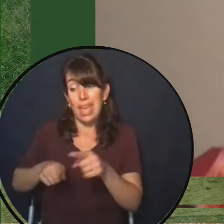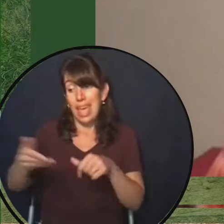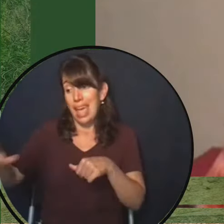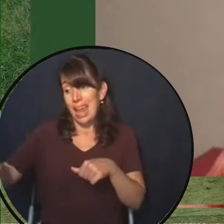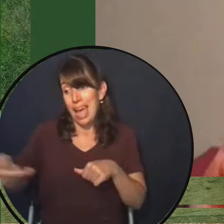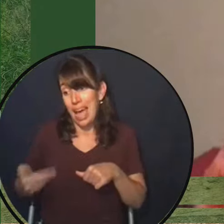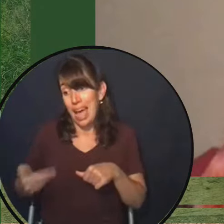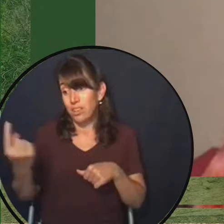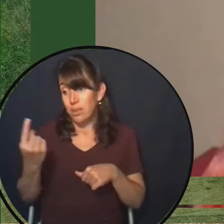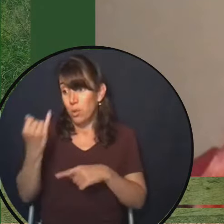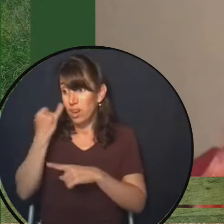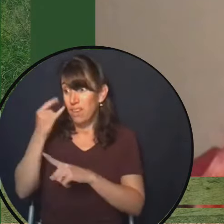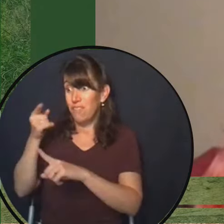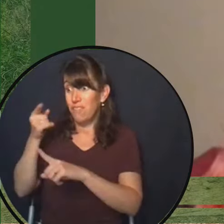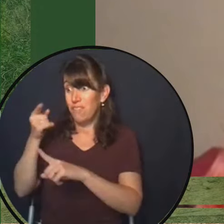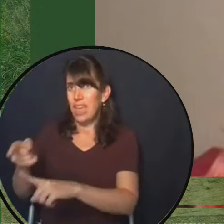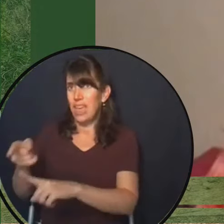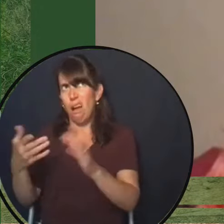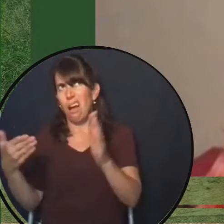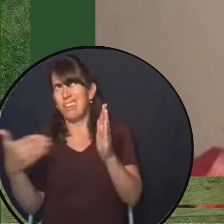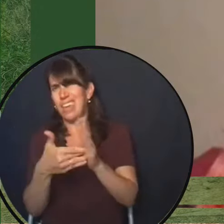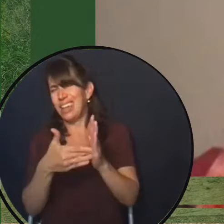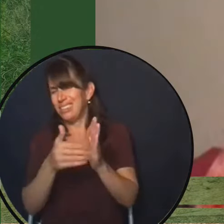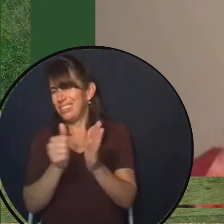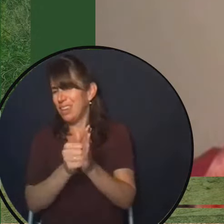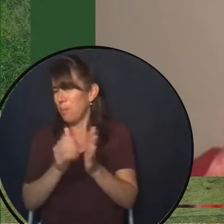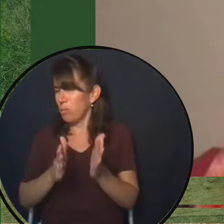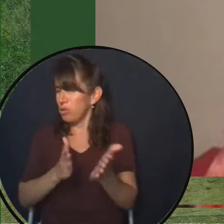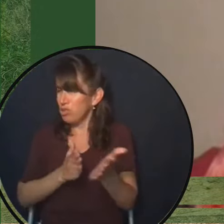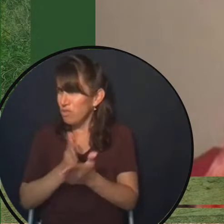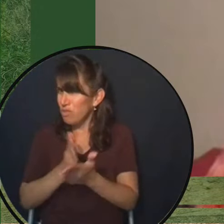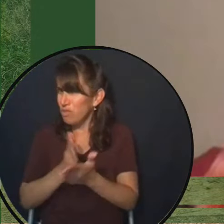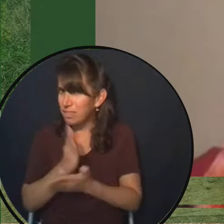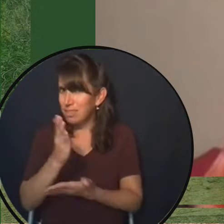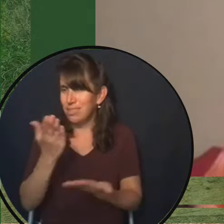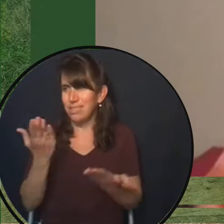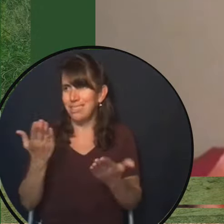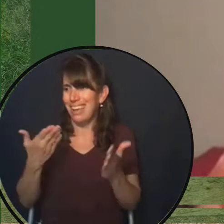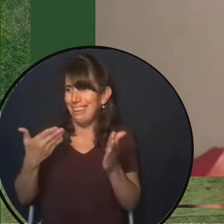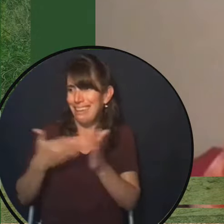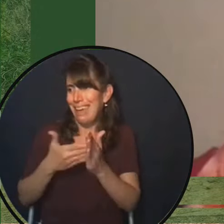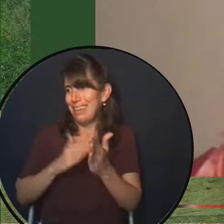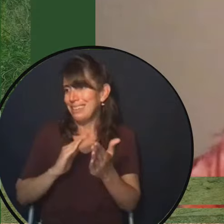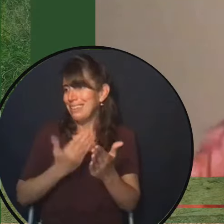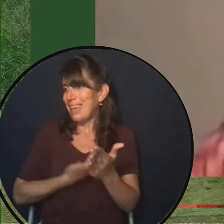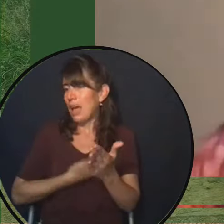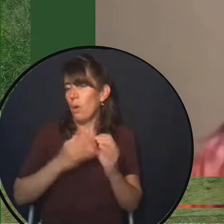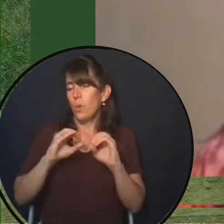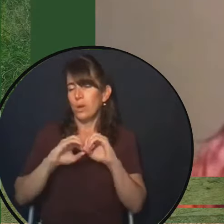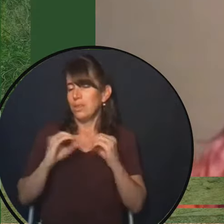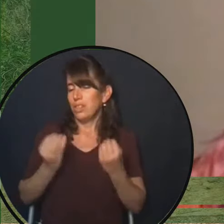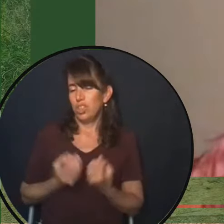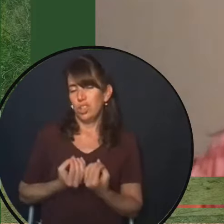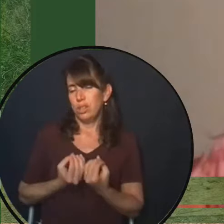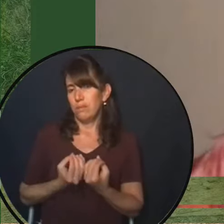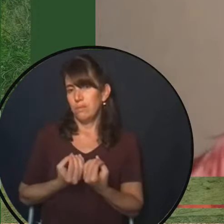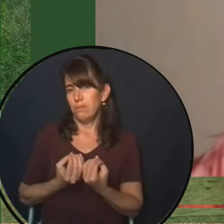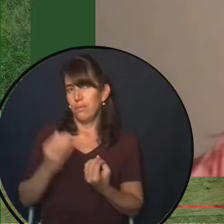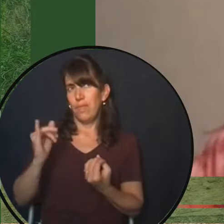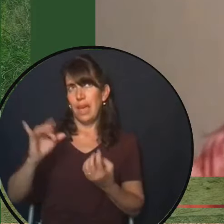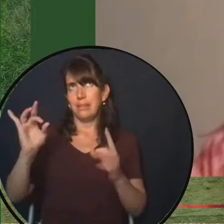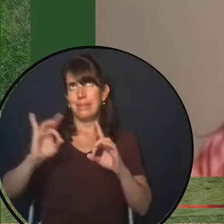access or hostile towards a lot of other things that we work towards as an org, because it's a